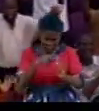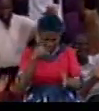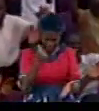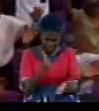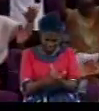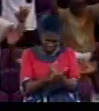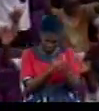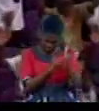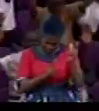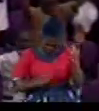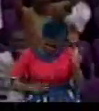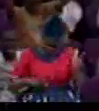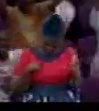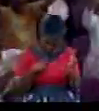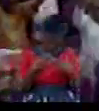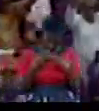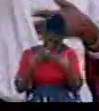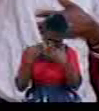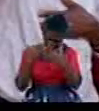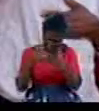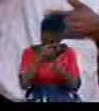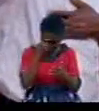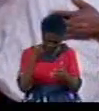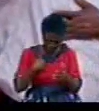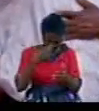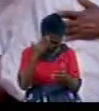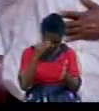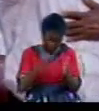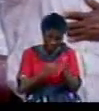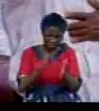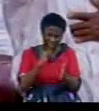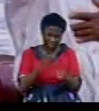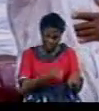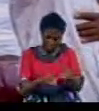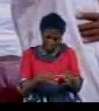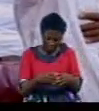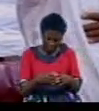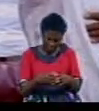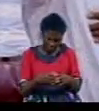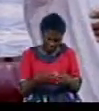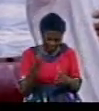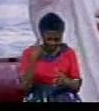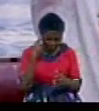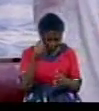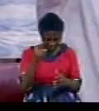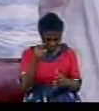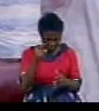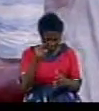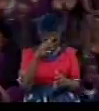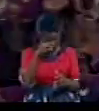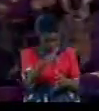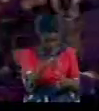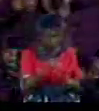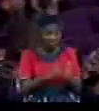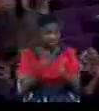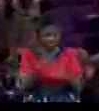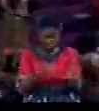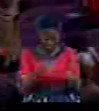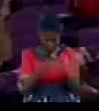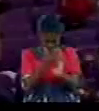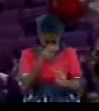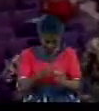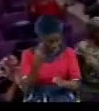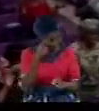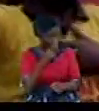Lord we thank you because we know it is Lord for him it is known